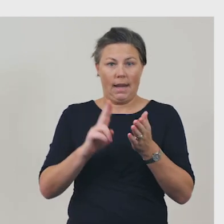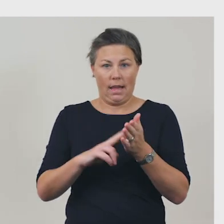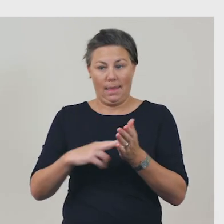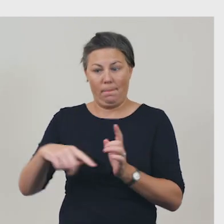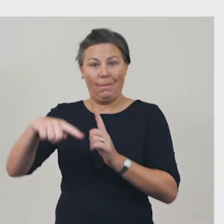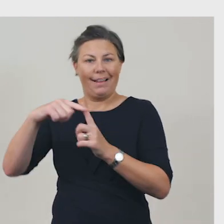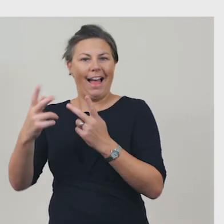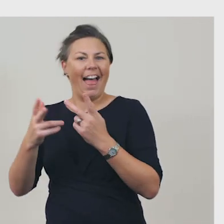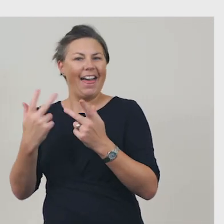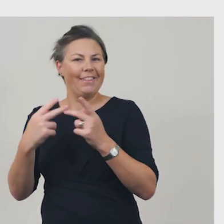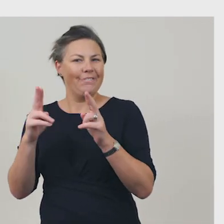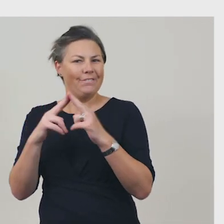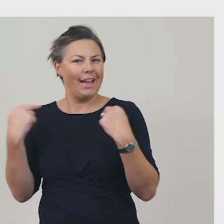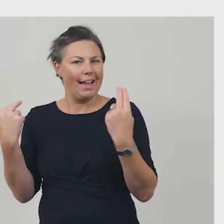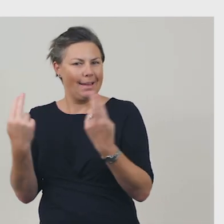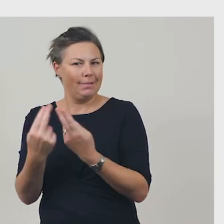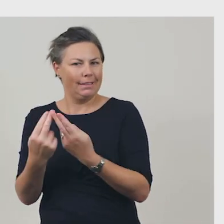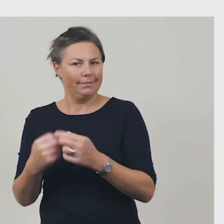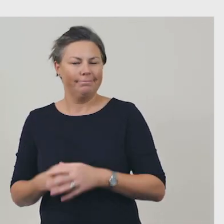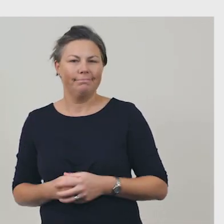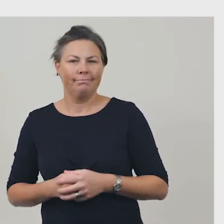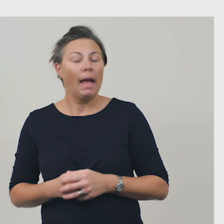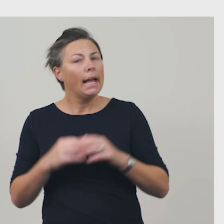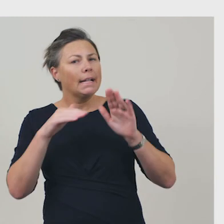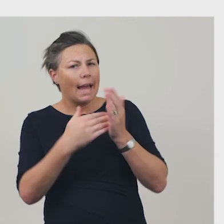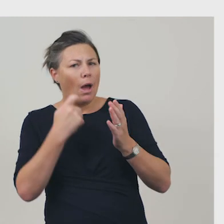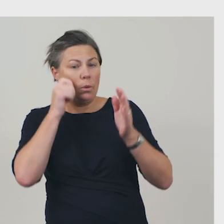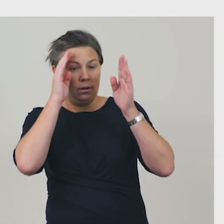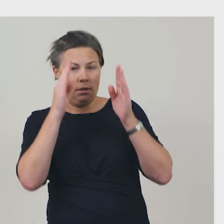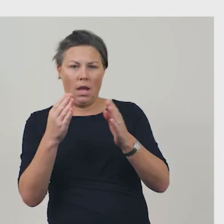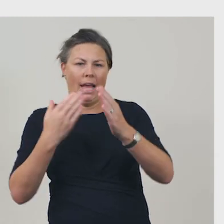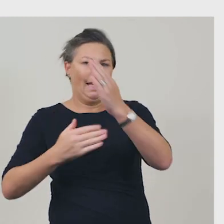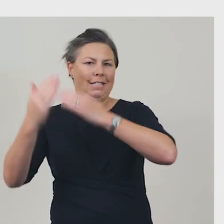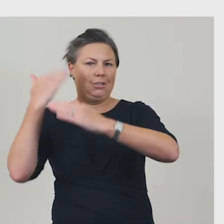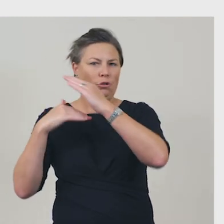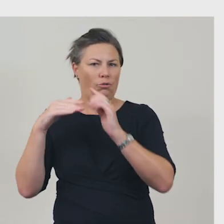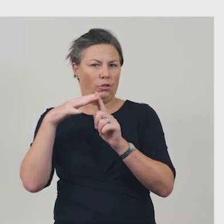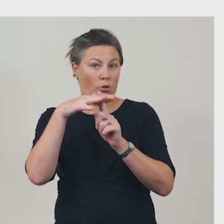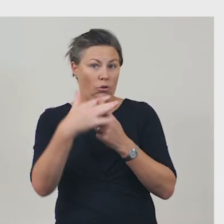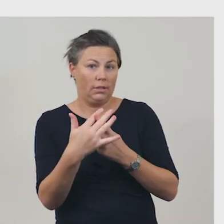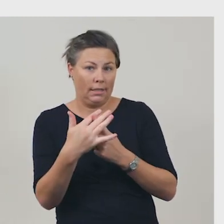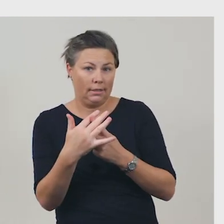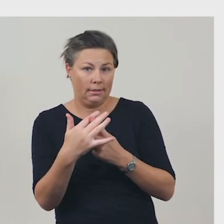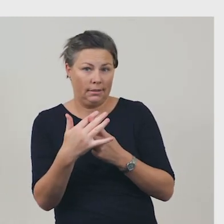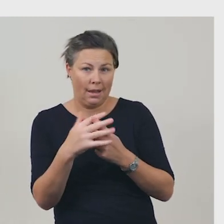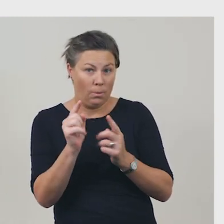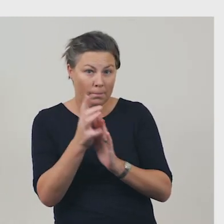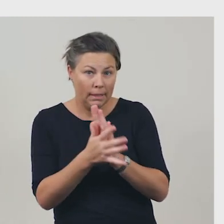also some clues in the text about historical context. Can you remember what historical context is?